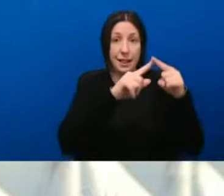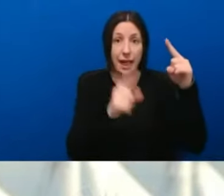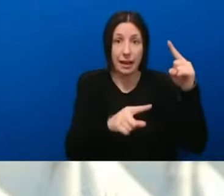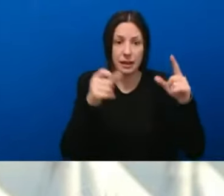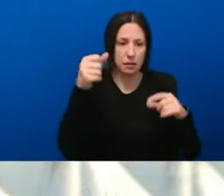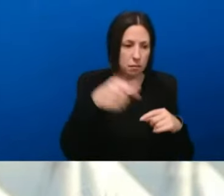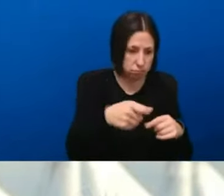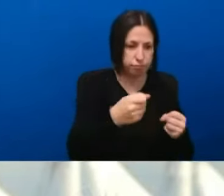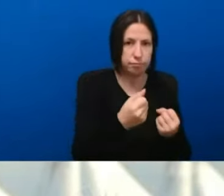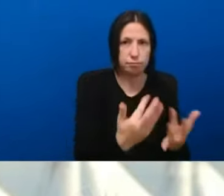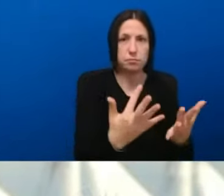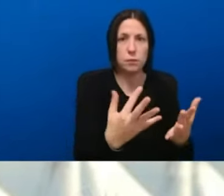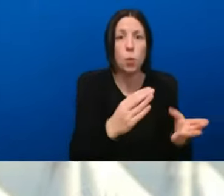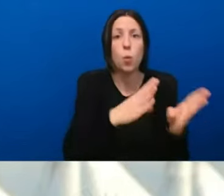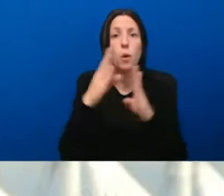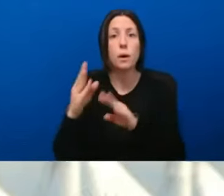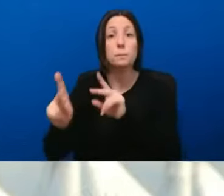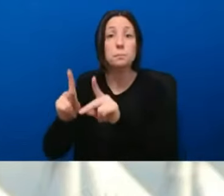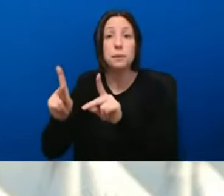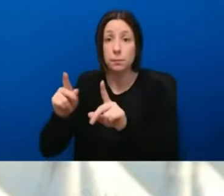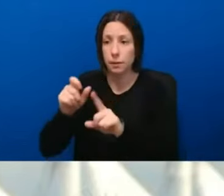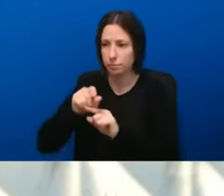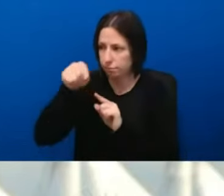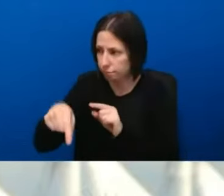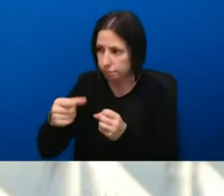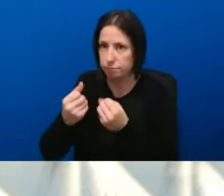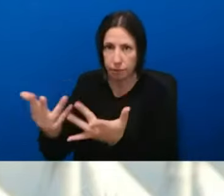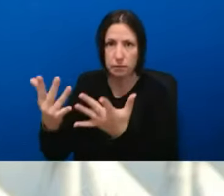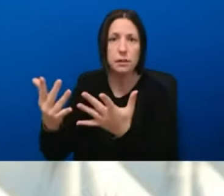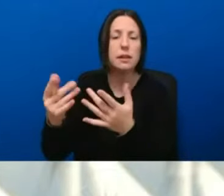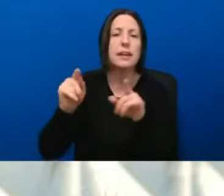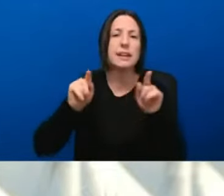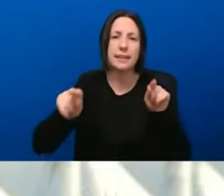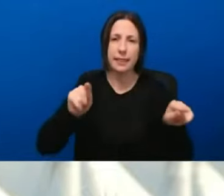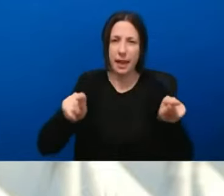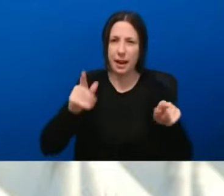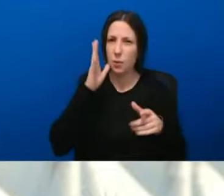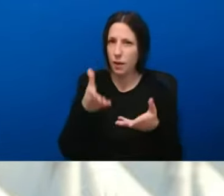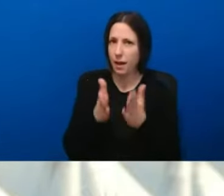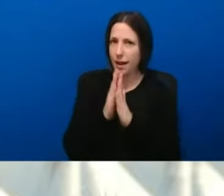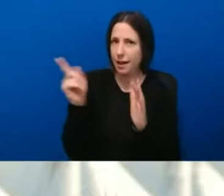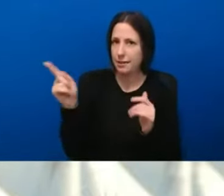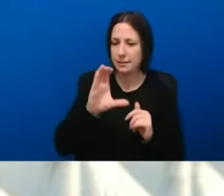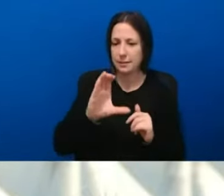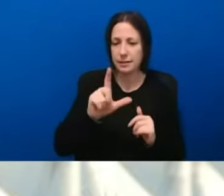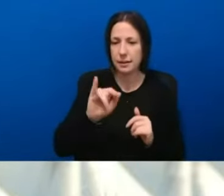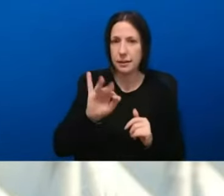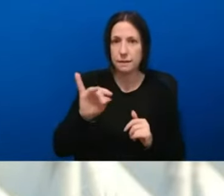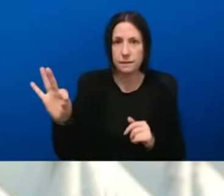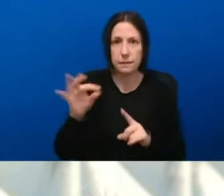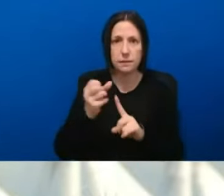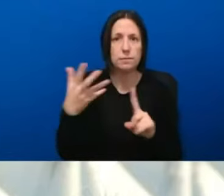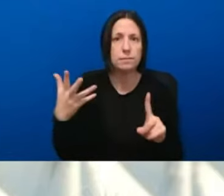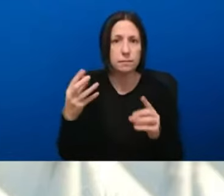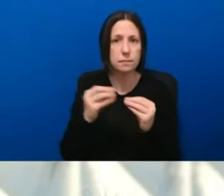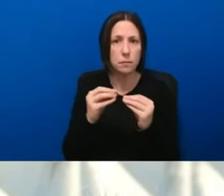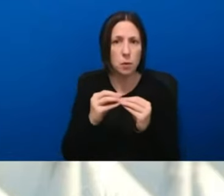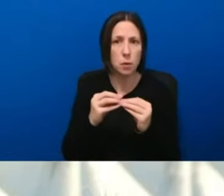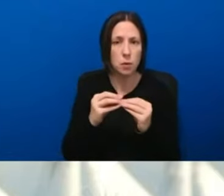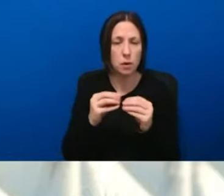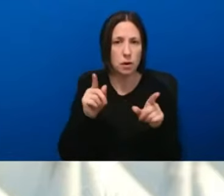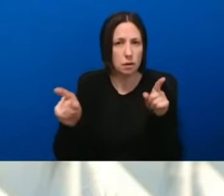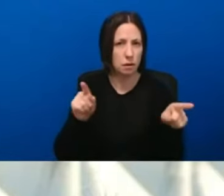the difference between lightning starts and human starts, that statistic I'll get Cliff to answer